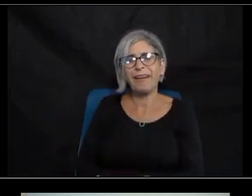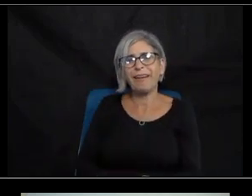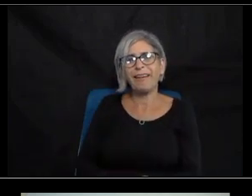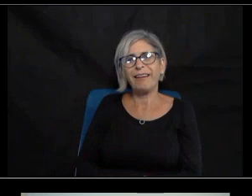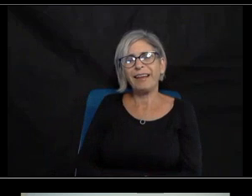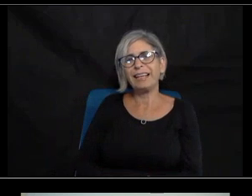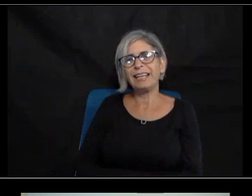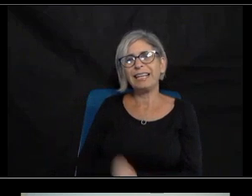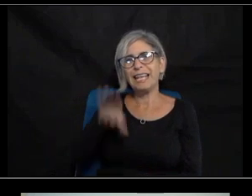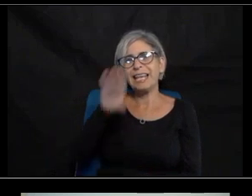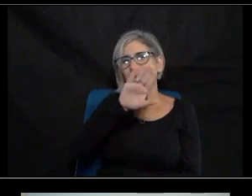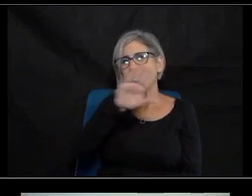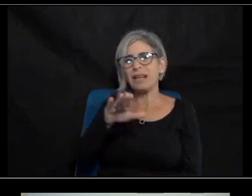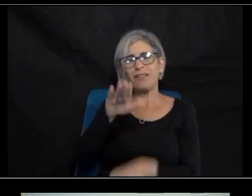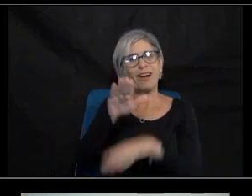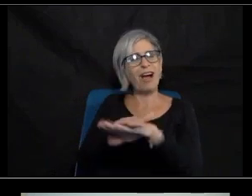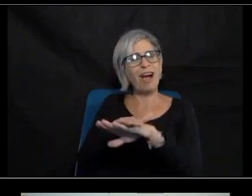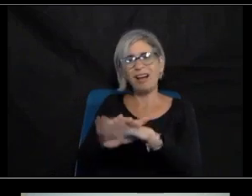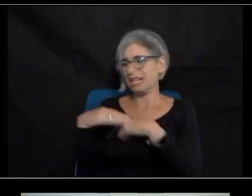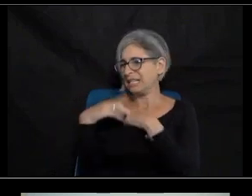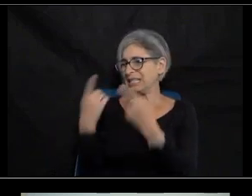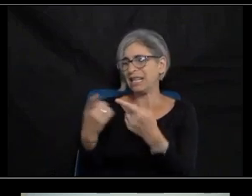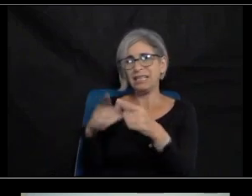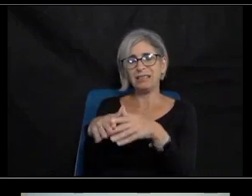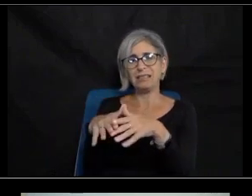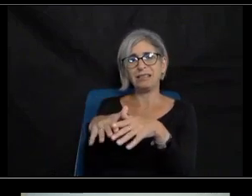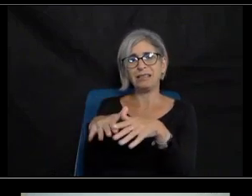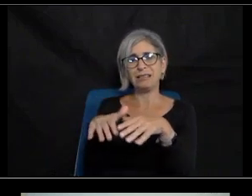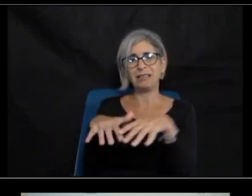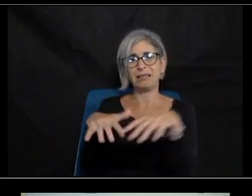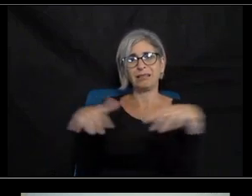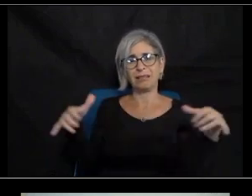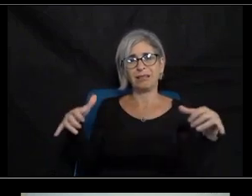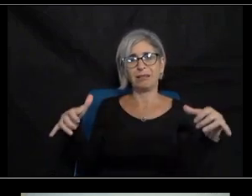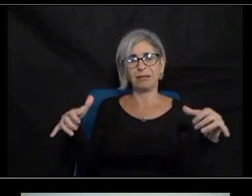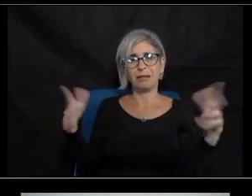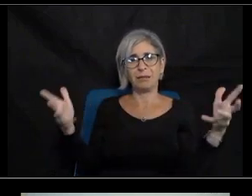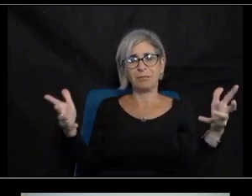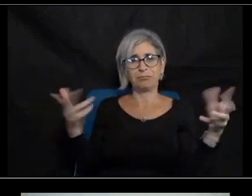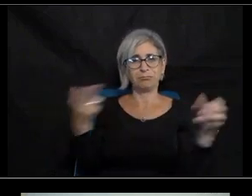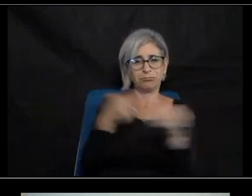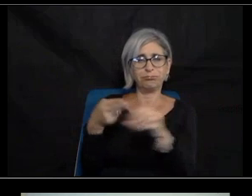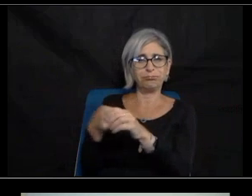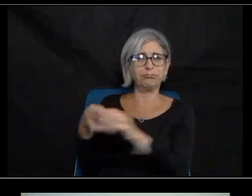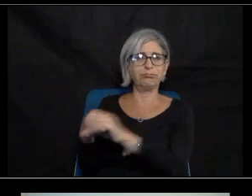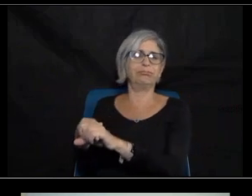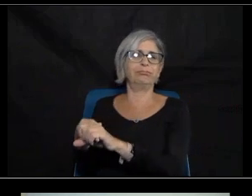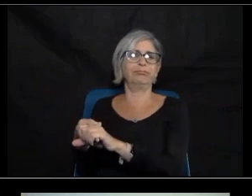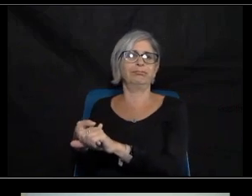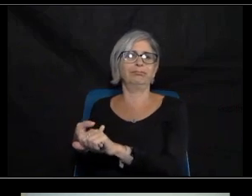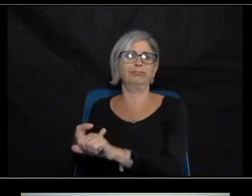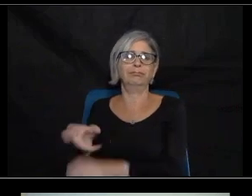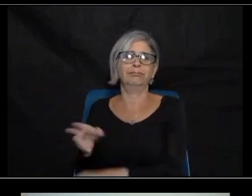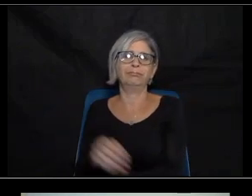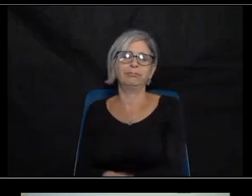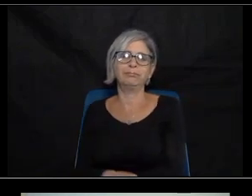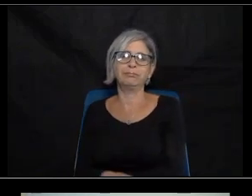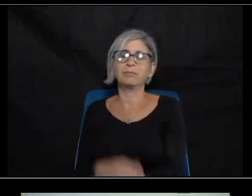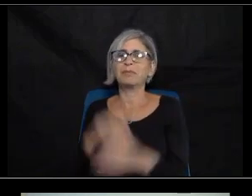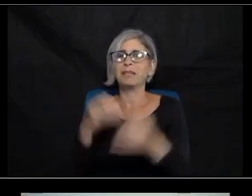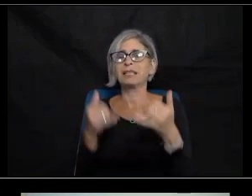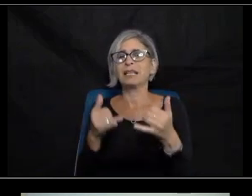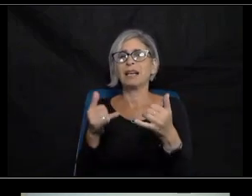And it was never turned on since the public hearing. Since the public speaking portion, which, all right. This is now